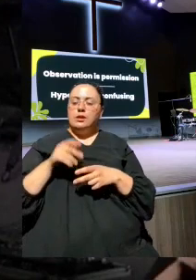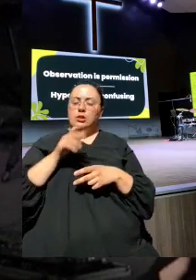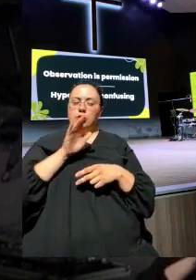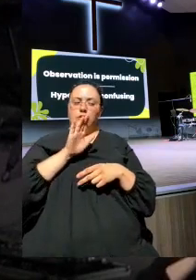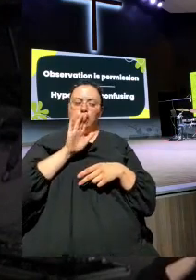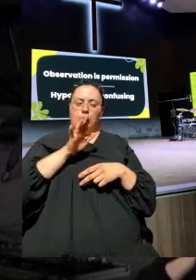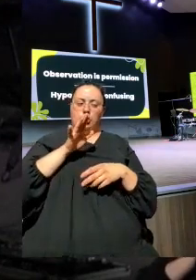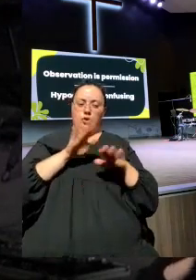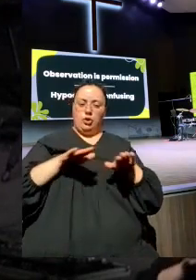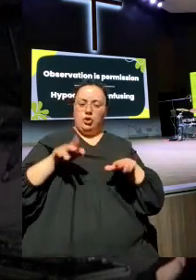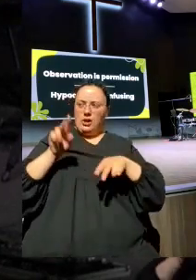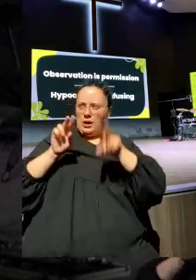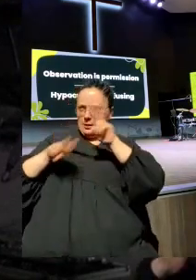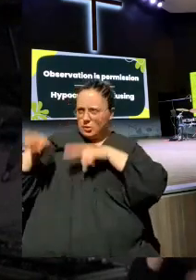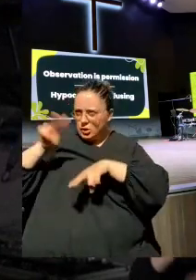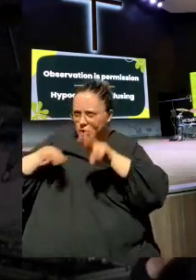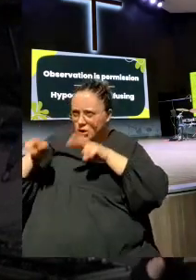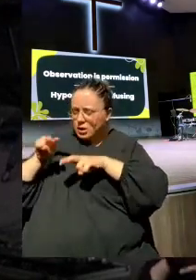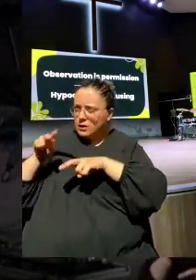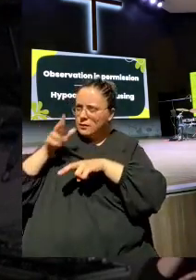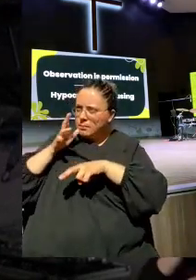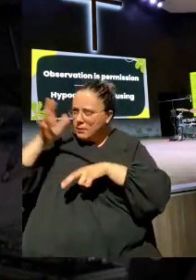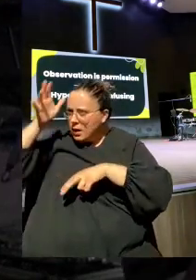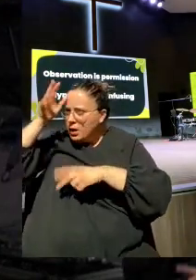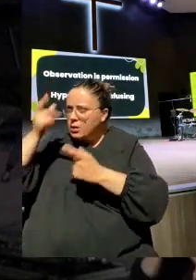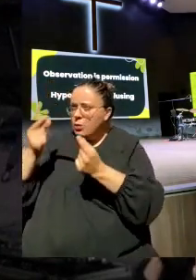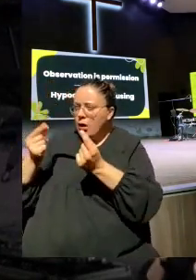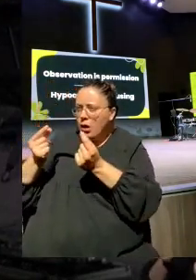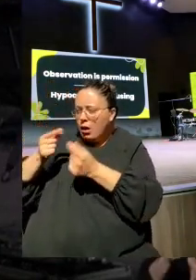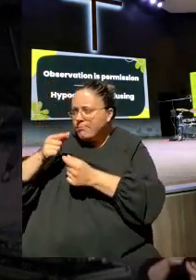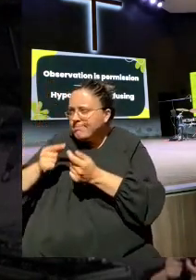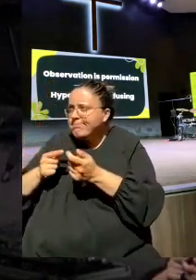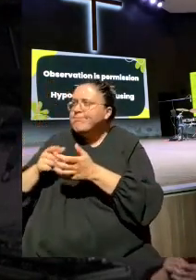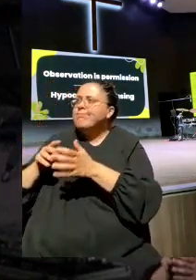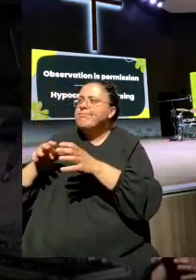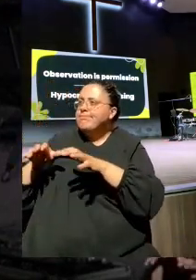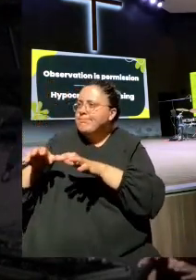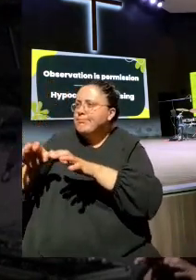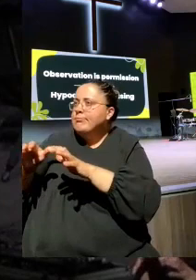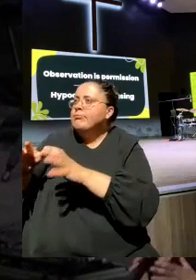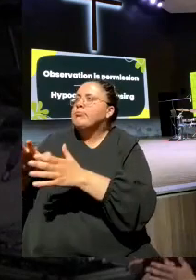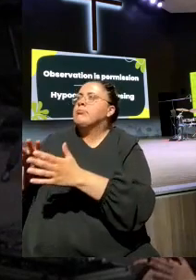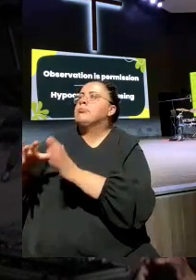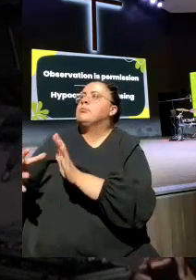us in life, it gives them the permission to behave the same way.